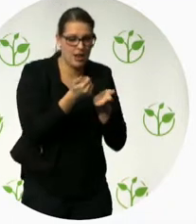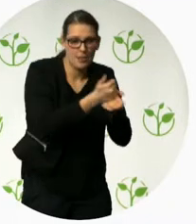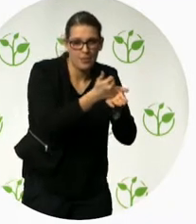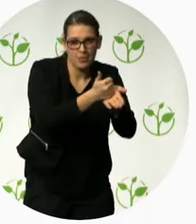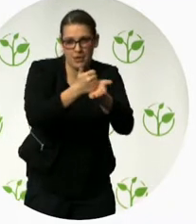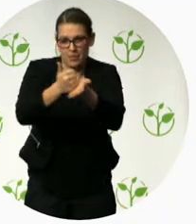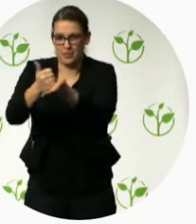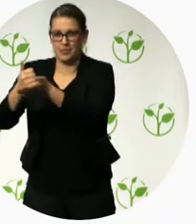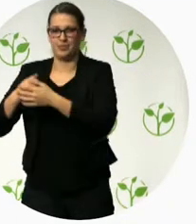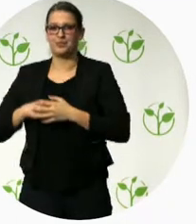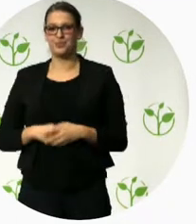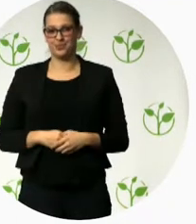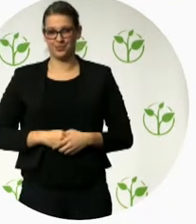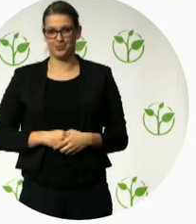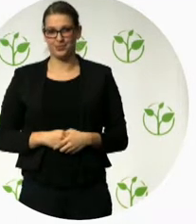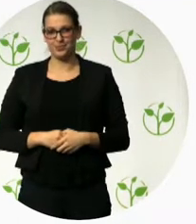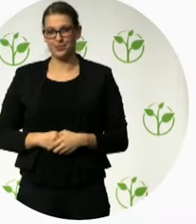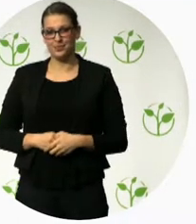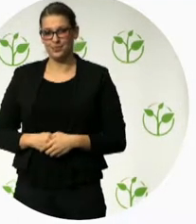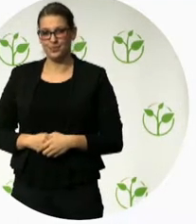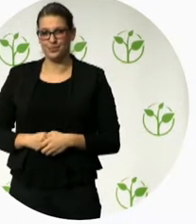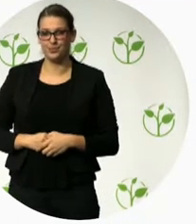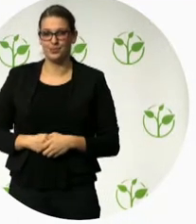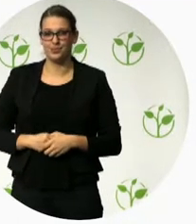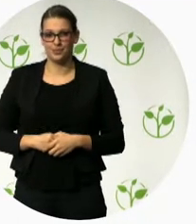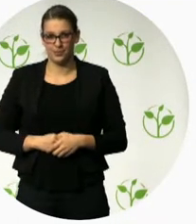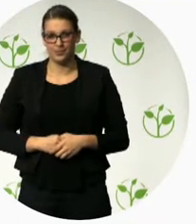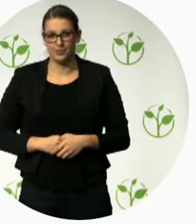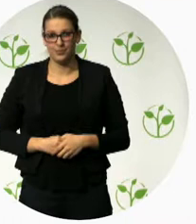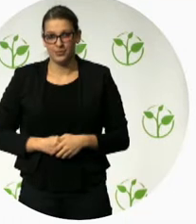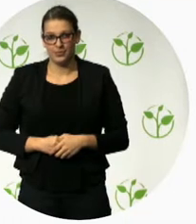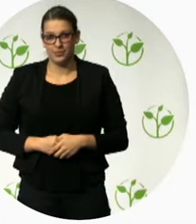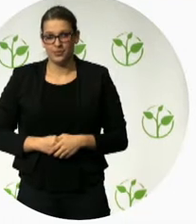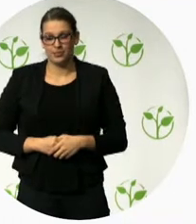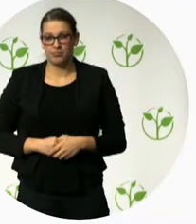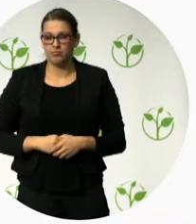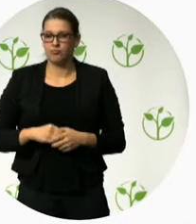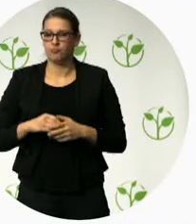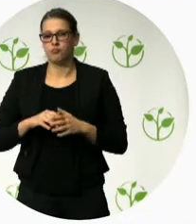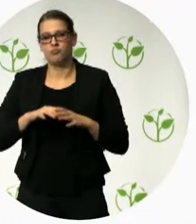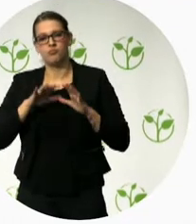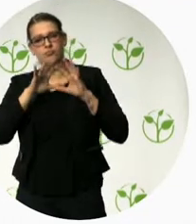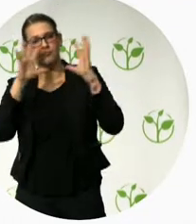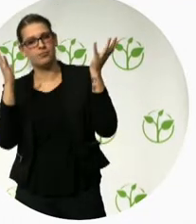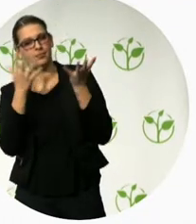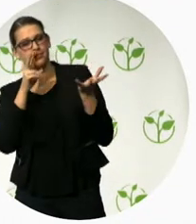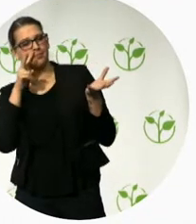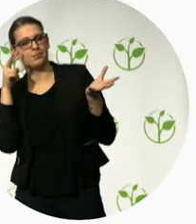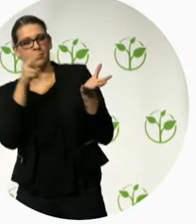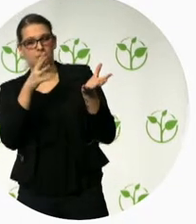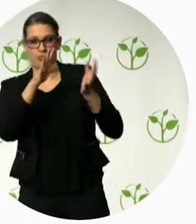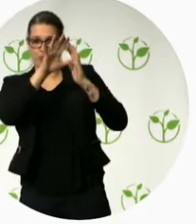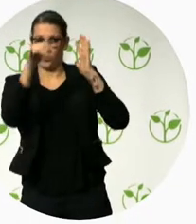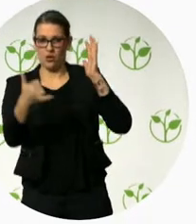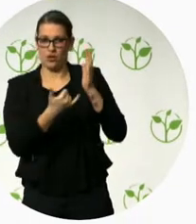In terms of innovative aspect, we see sustainability of a project in three different